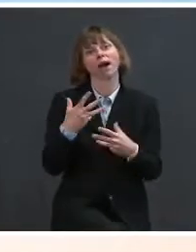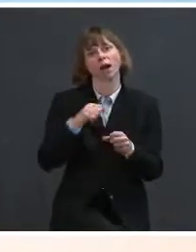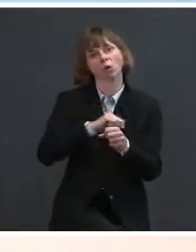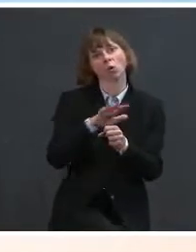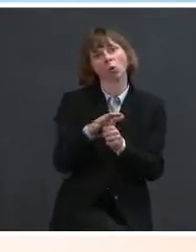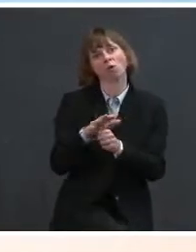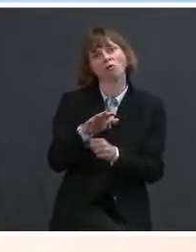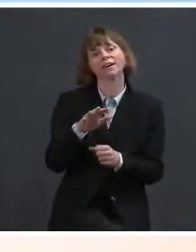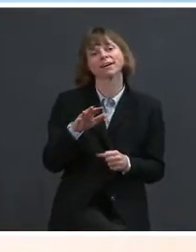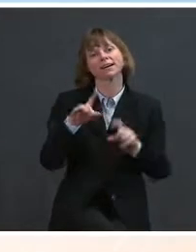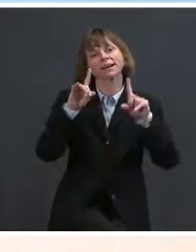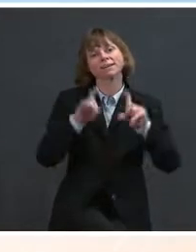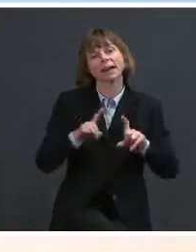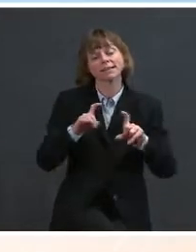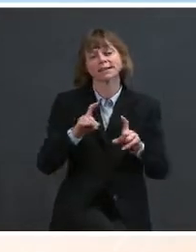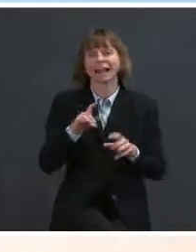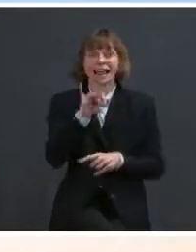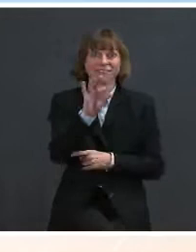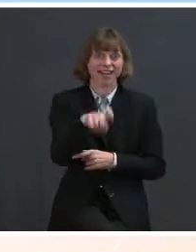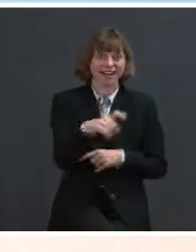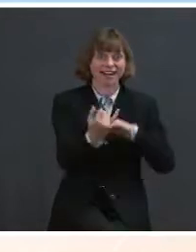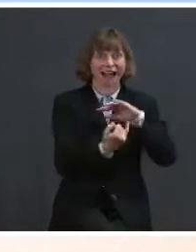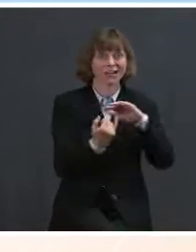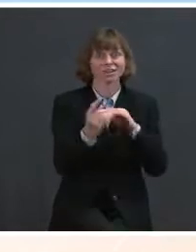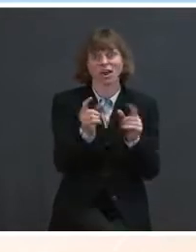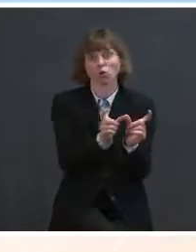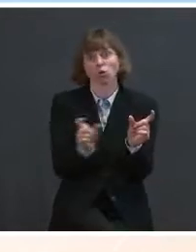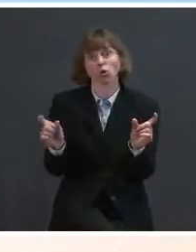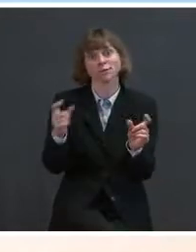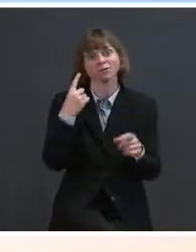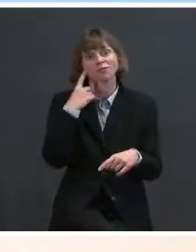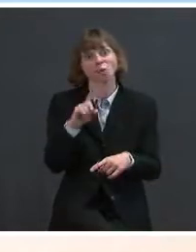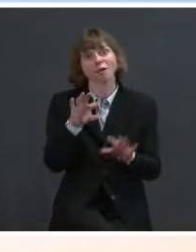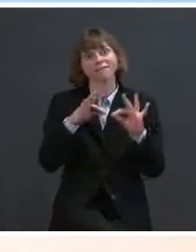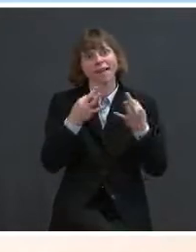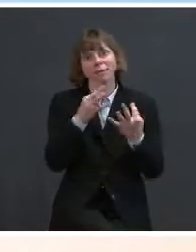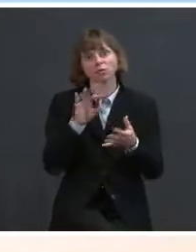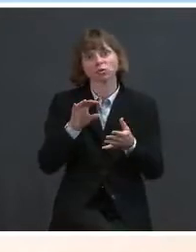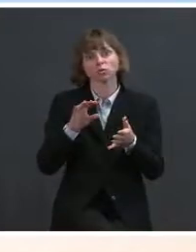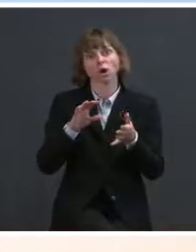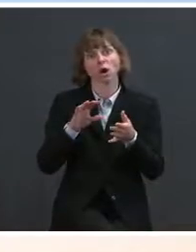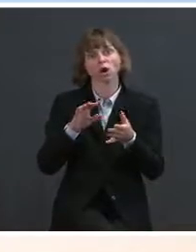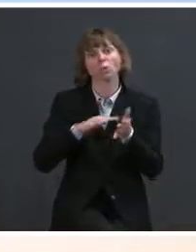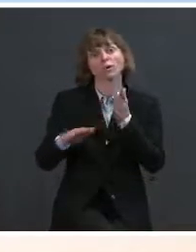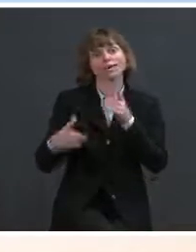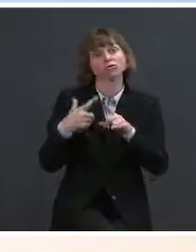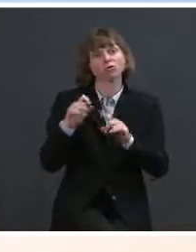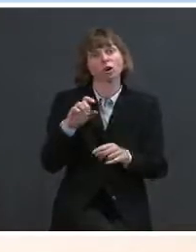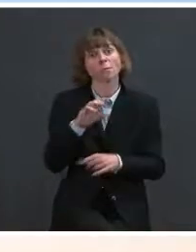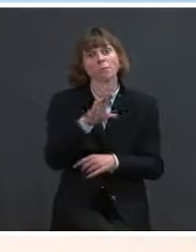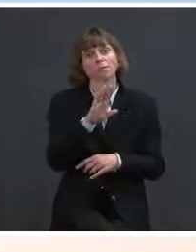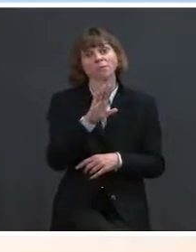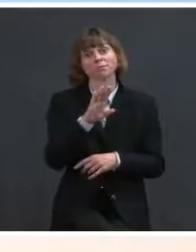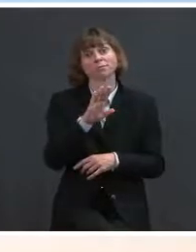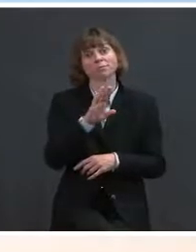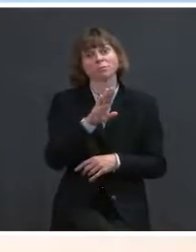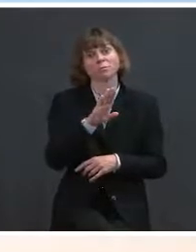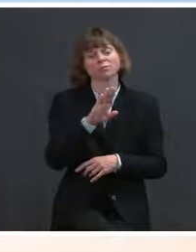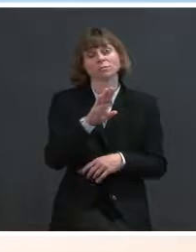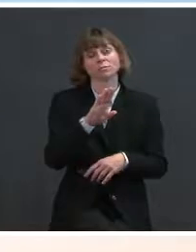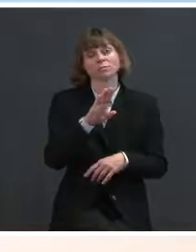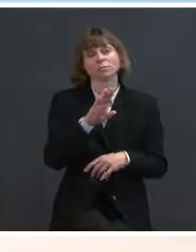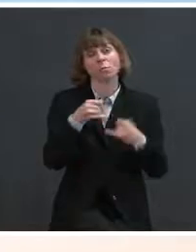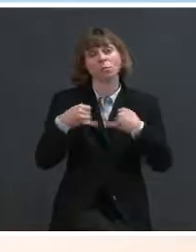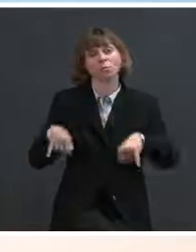needed, isolation and quarantine for families released from Border Patrol facilities. And that's something we've talked about a bit in here in terms of a proposal